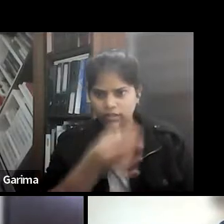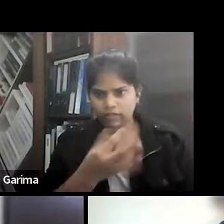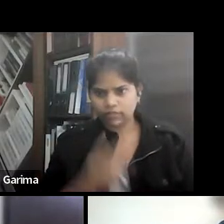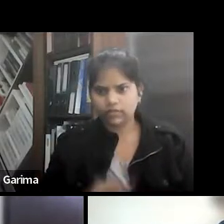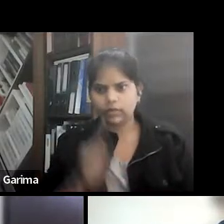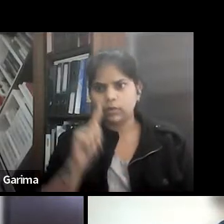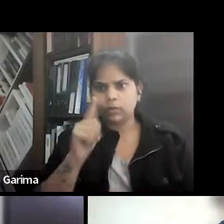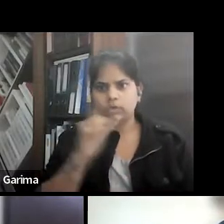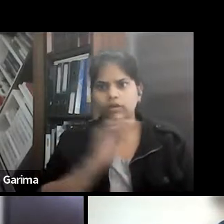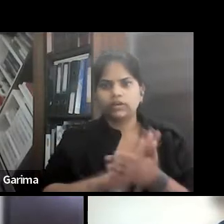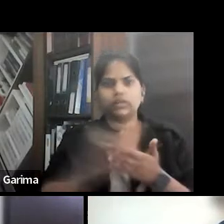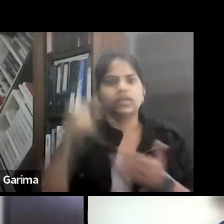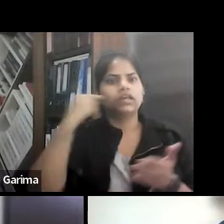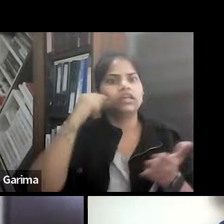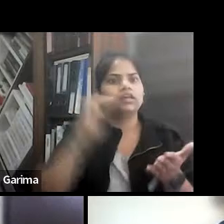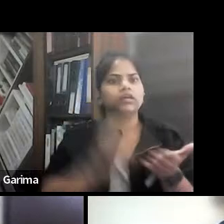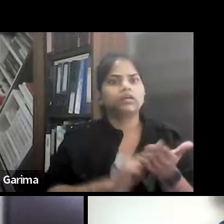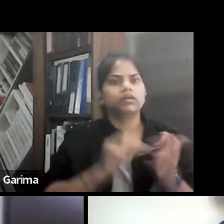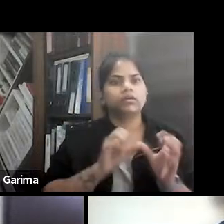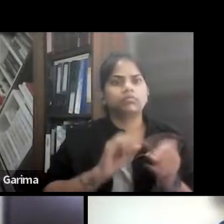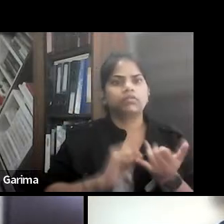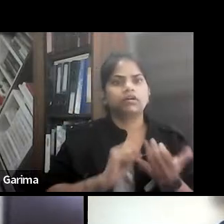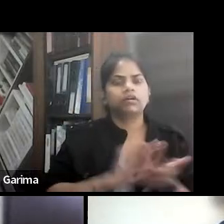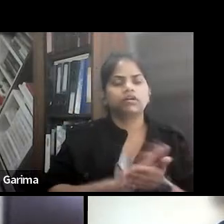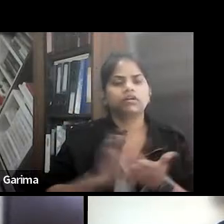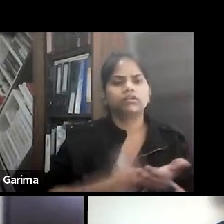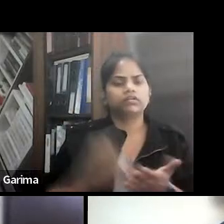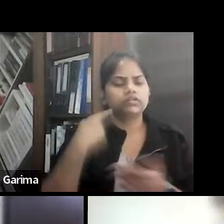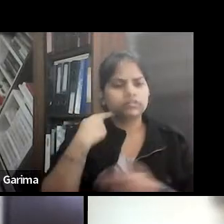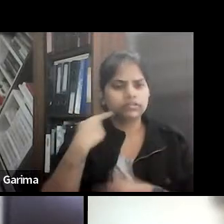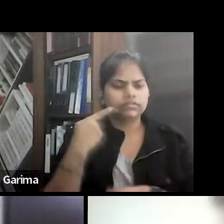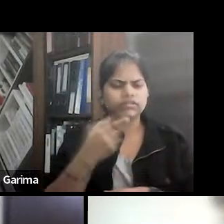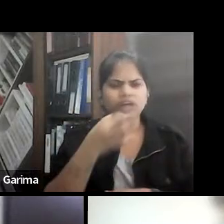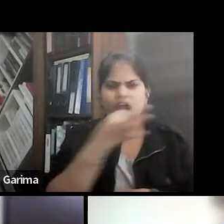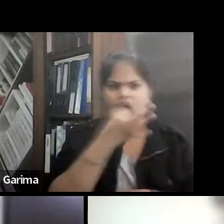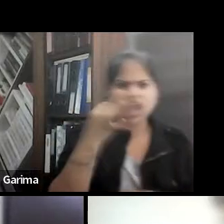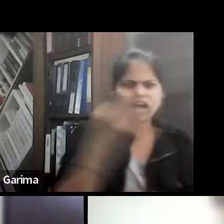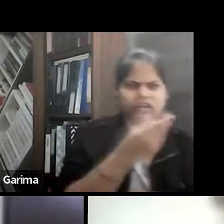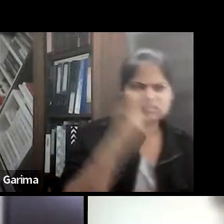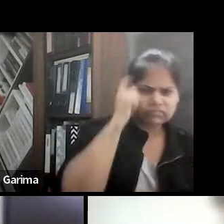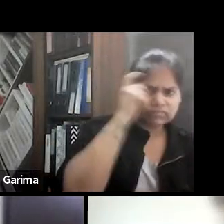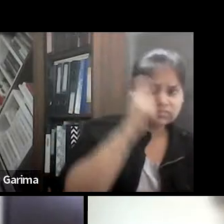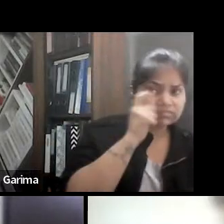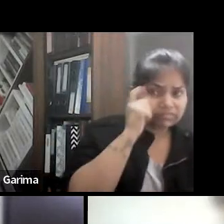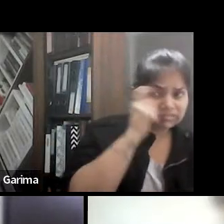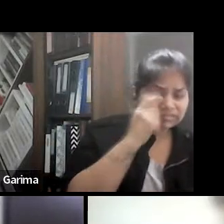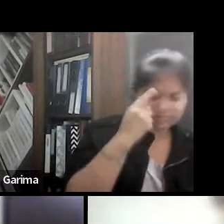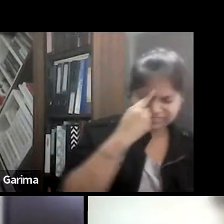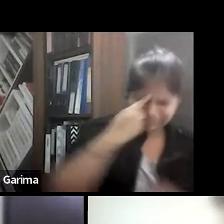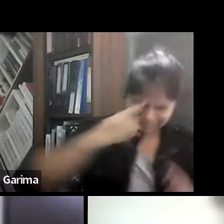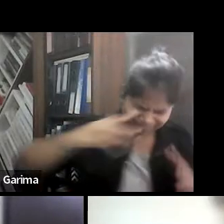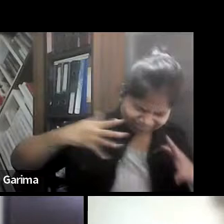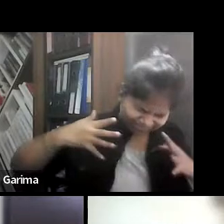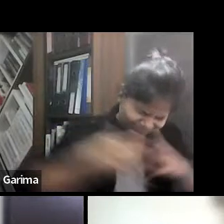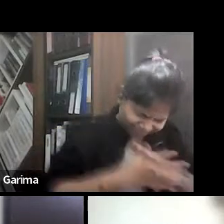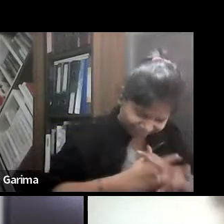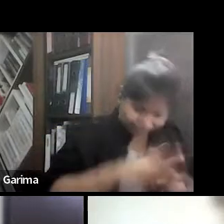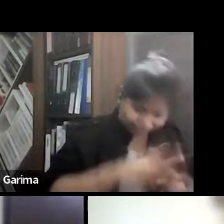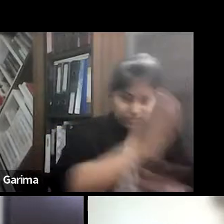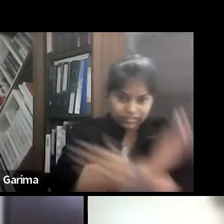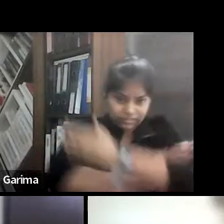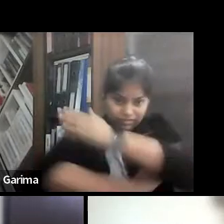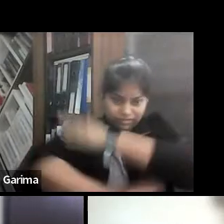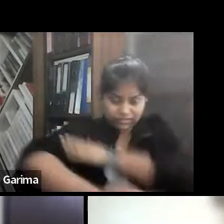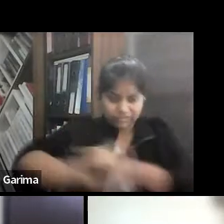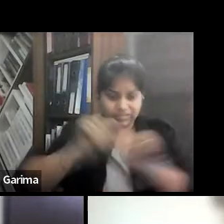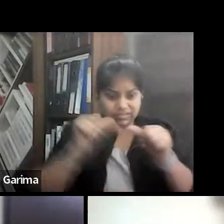from Himashri. She's asked, do you think that there is an inordinate amount of pressure on the disabled artists to